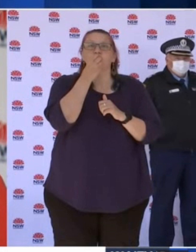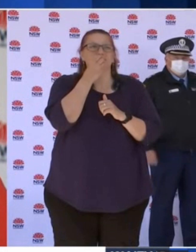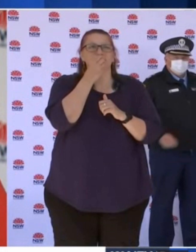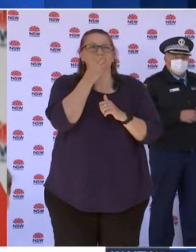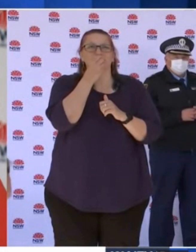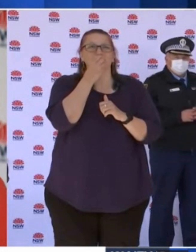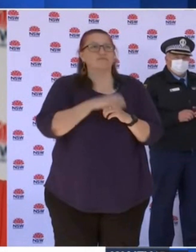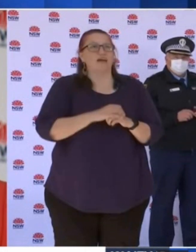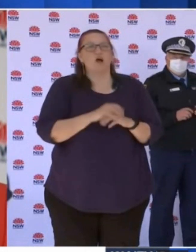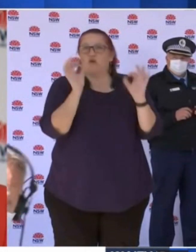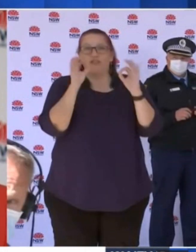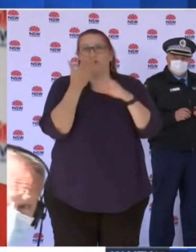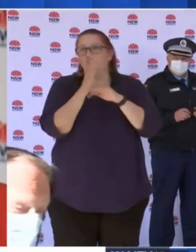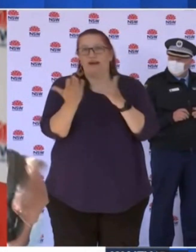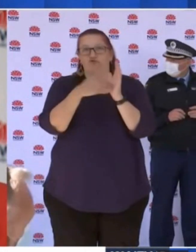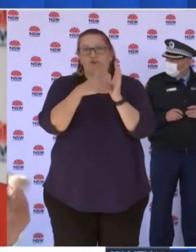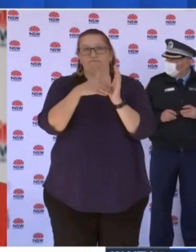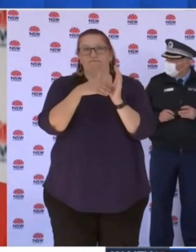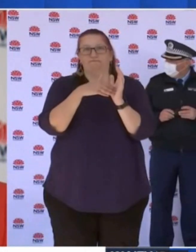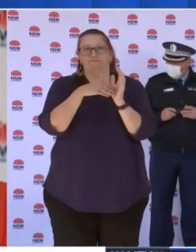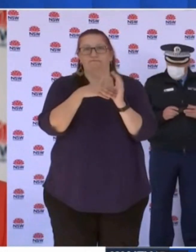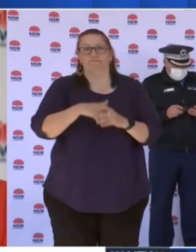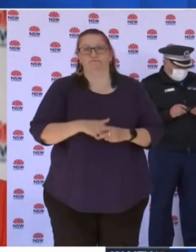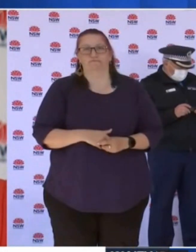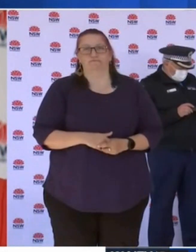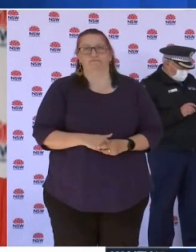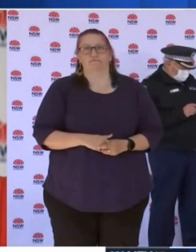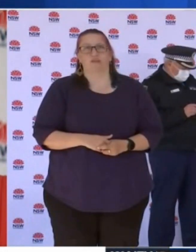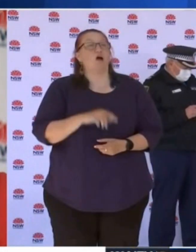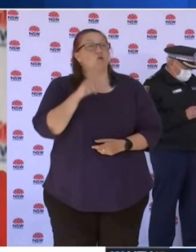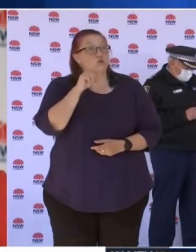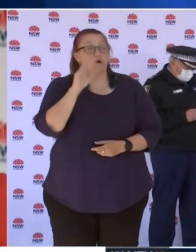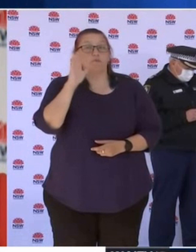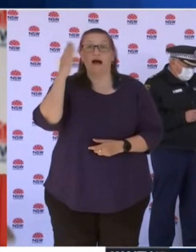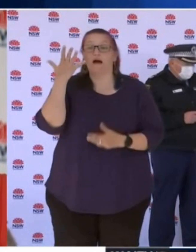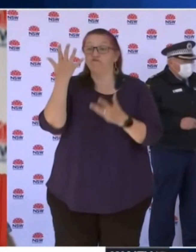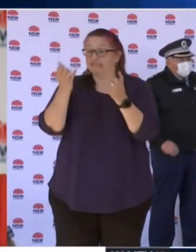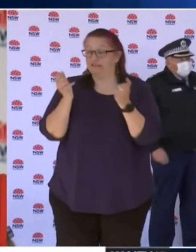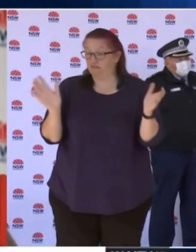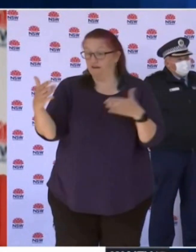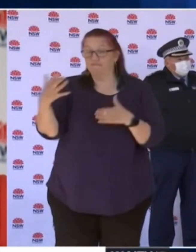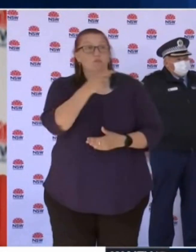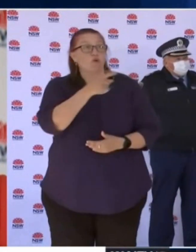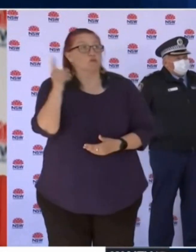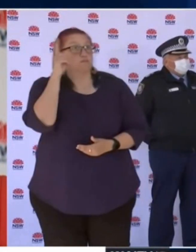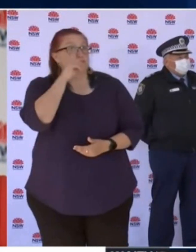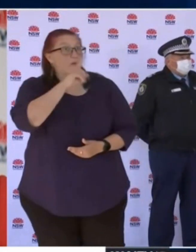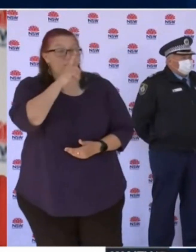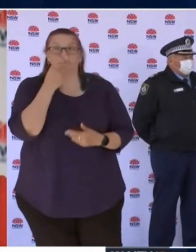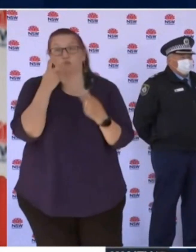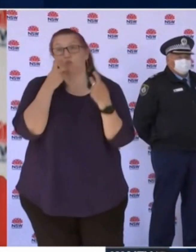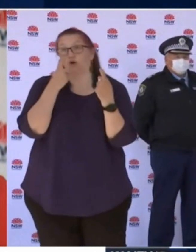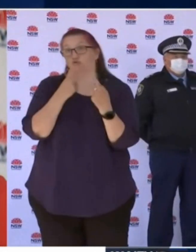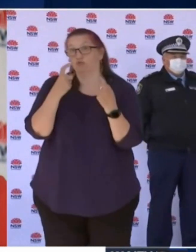as a close contact. We do expect further cases to arise from that exposure. We've seen 1 new case today linked to the